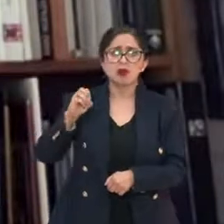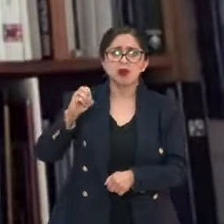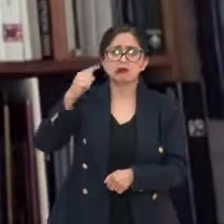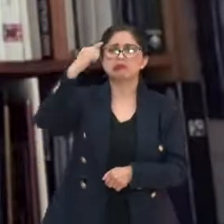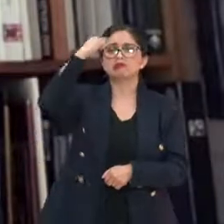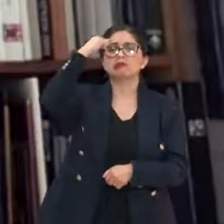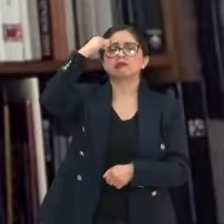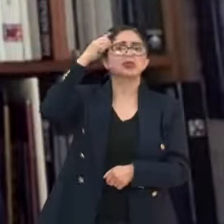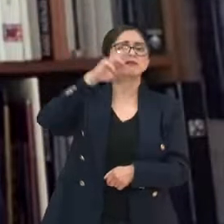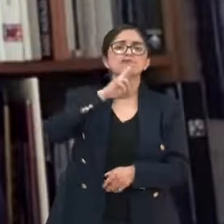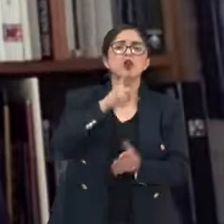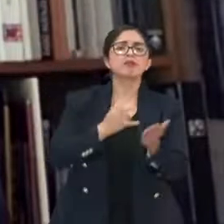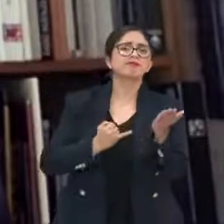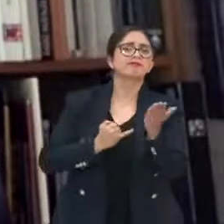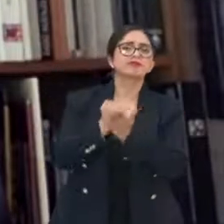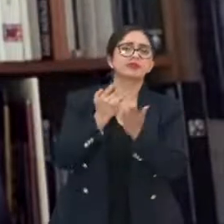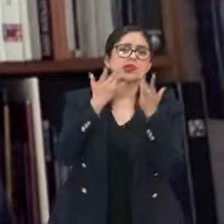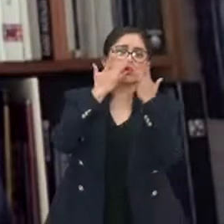made